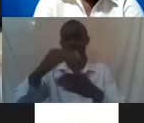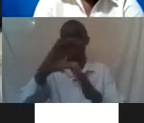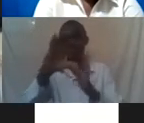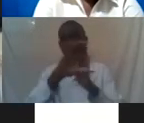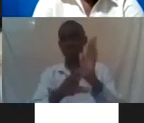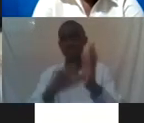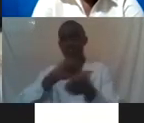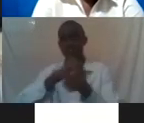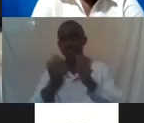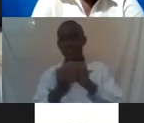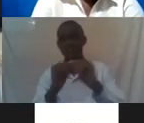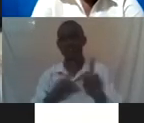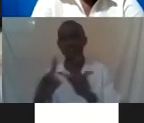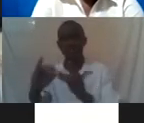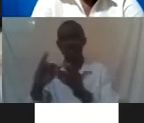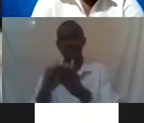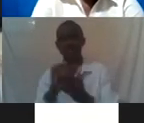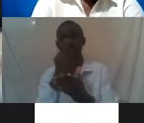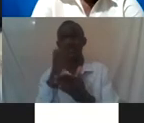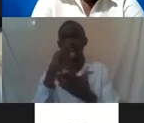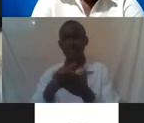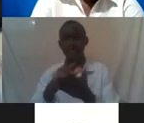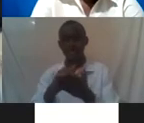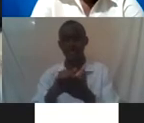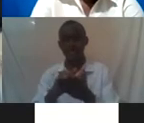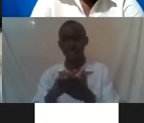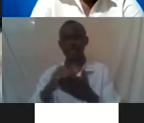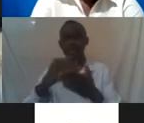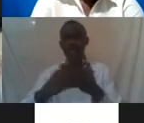That therefore suggests that by implication,